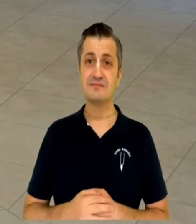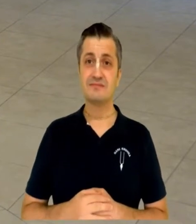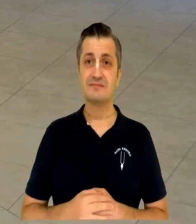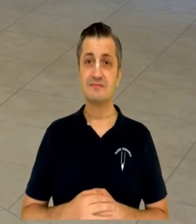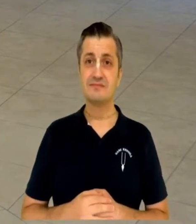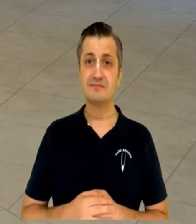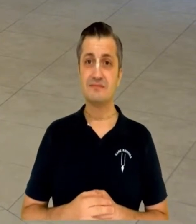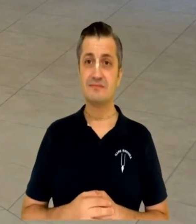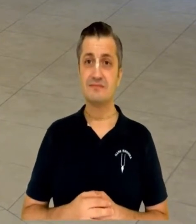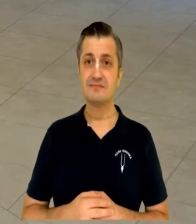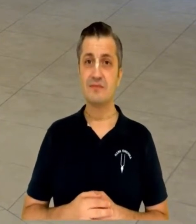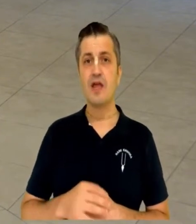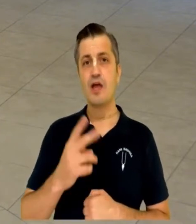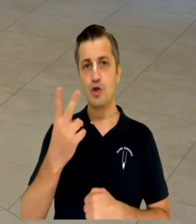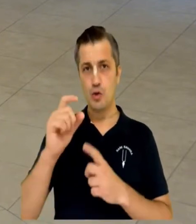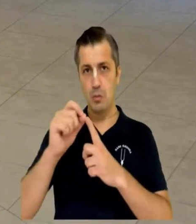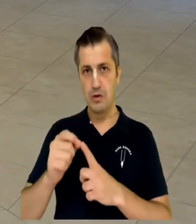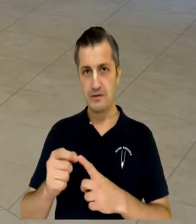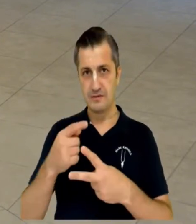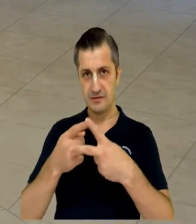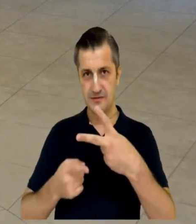I think there's a couple points.